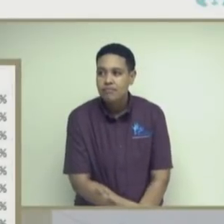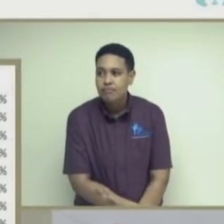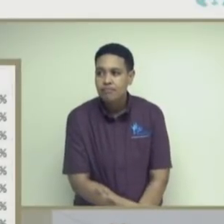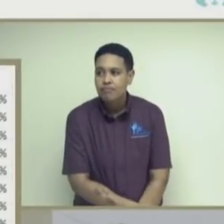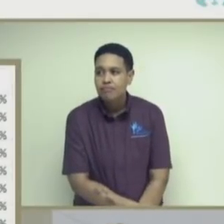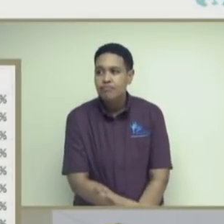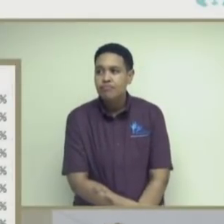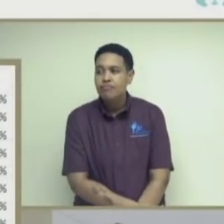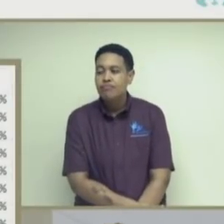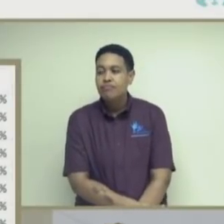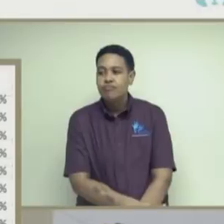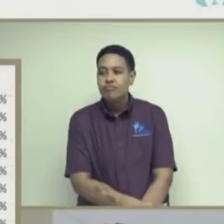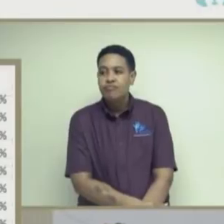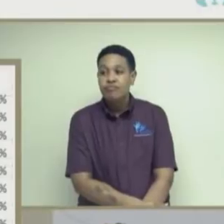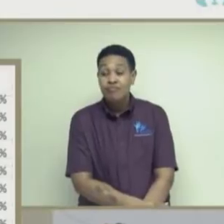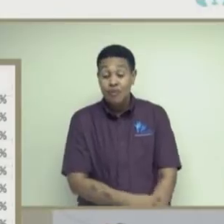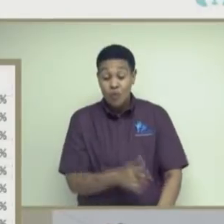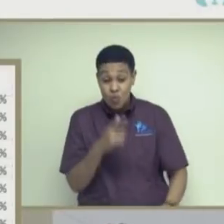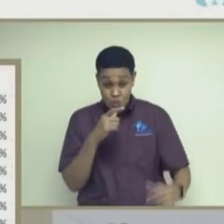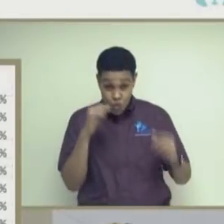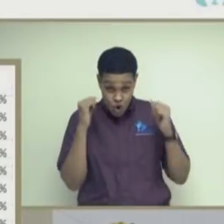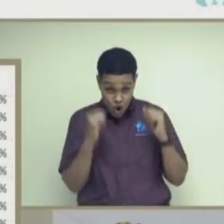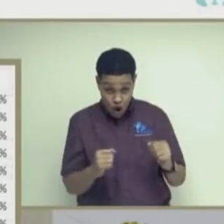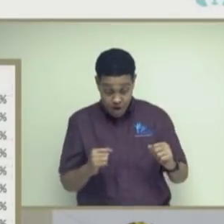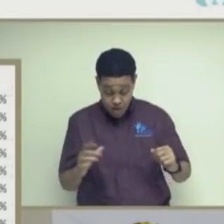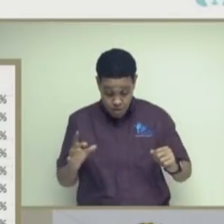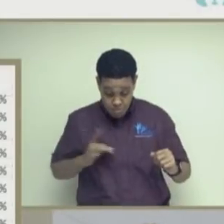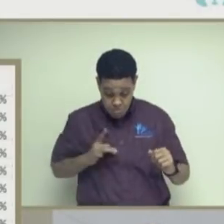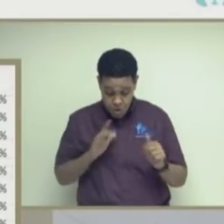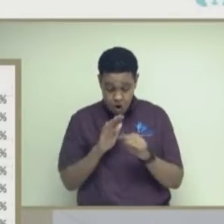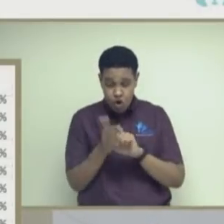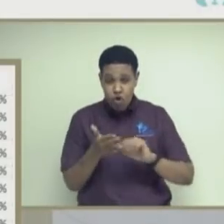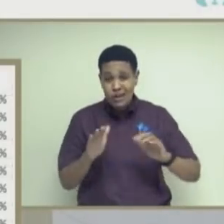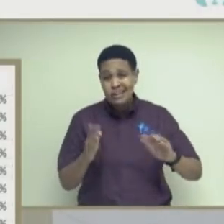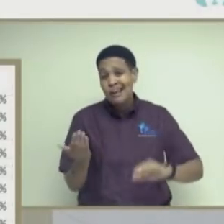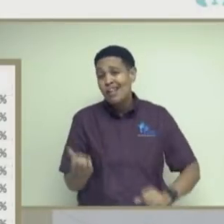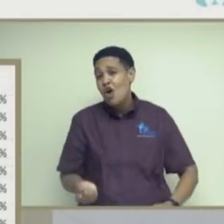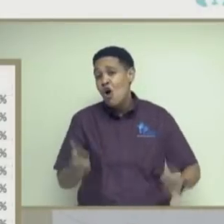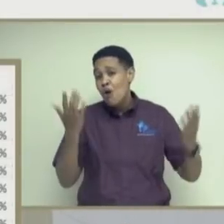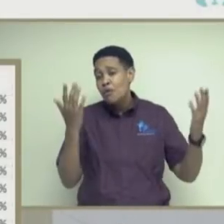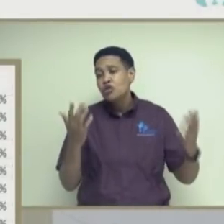among the confirmed cases, then Jamaica has a